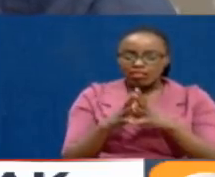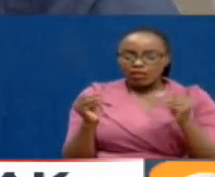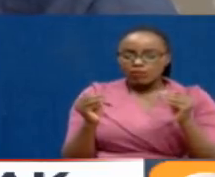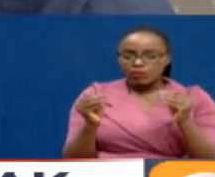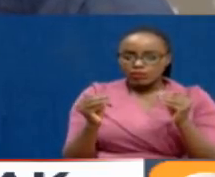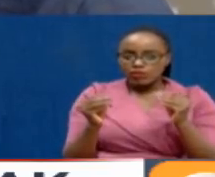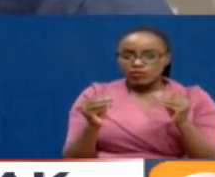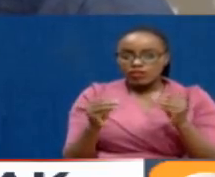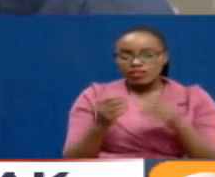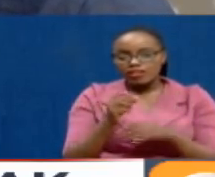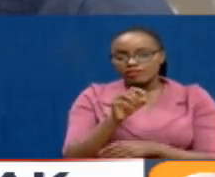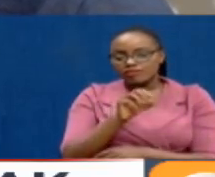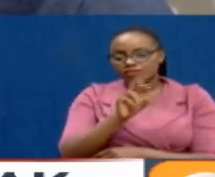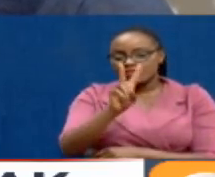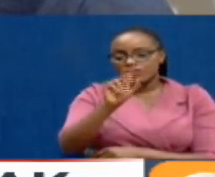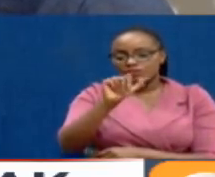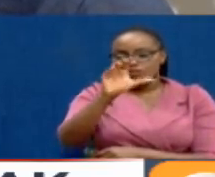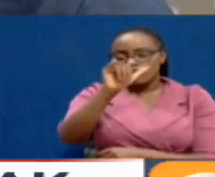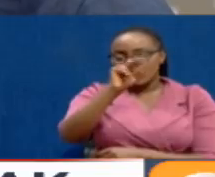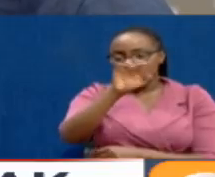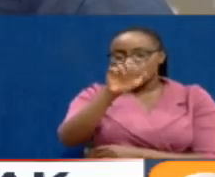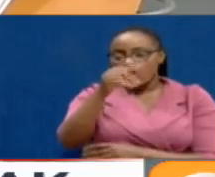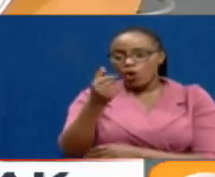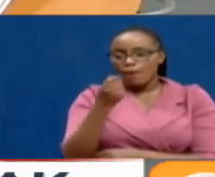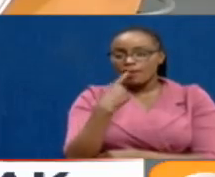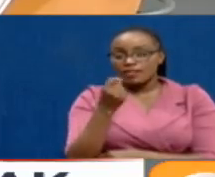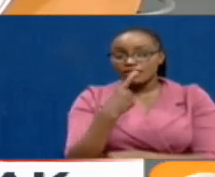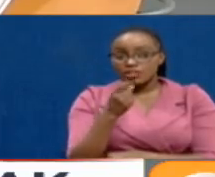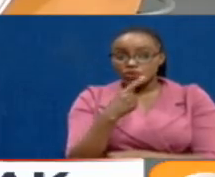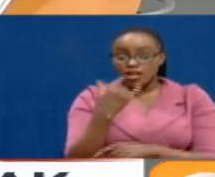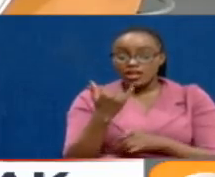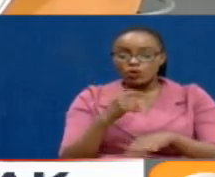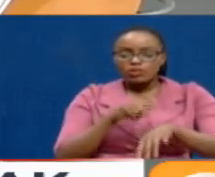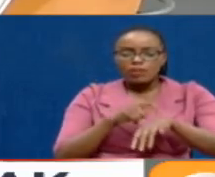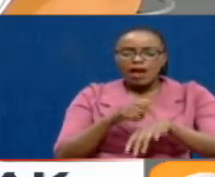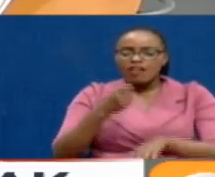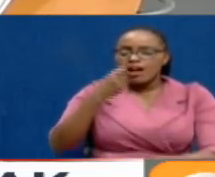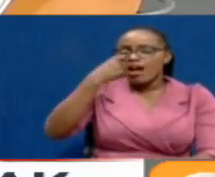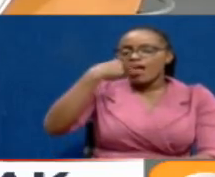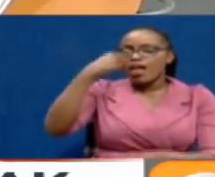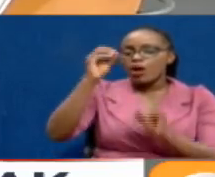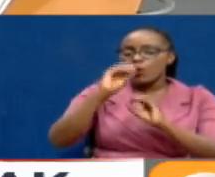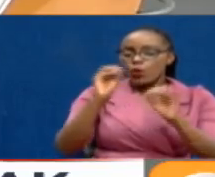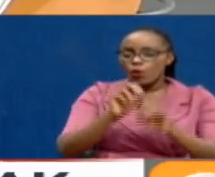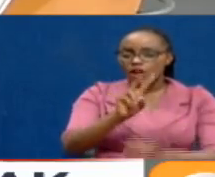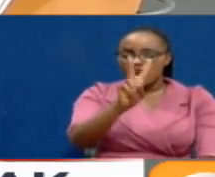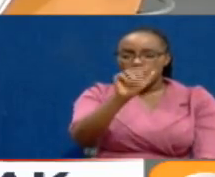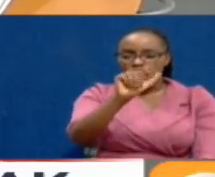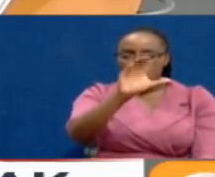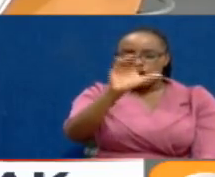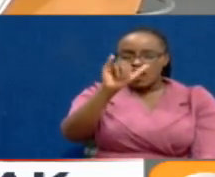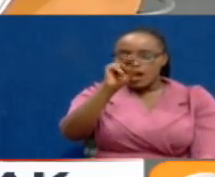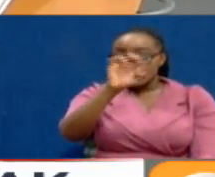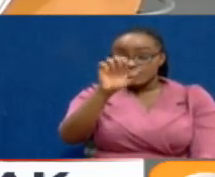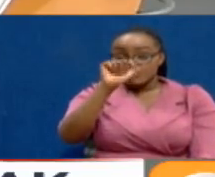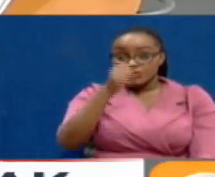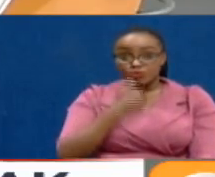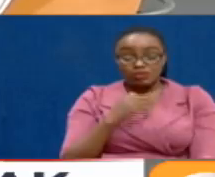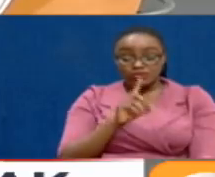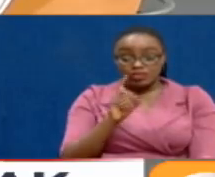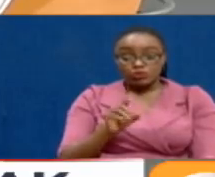developed a vaccine or even medication. So at this point now that we don't have a vaccine just yet, is there a chance that we'll get a vaccine and then it